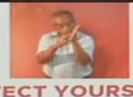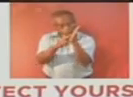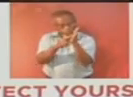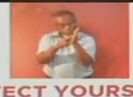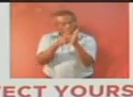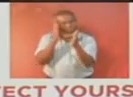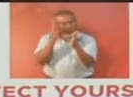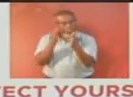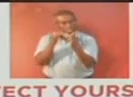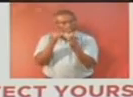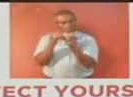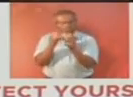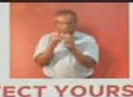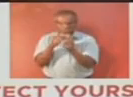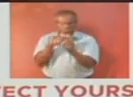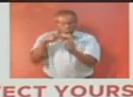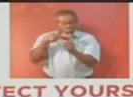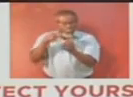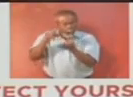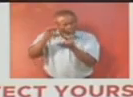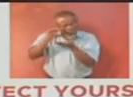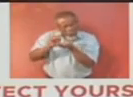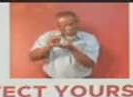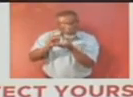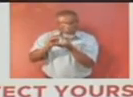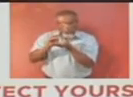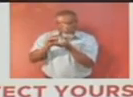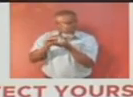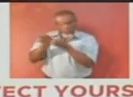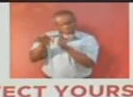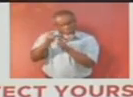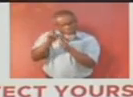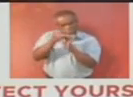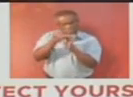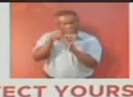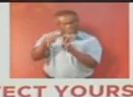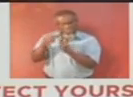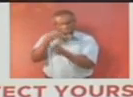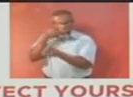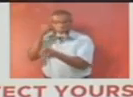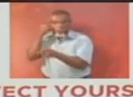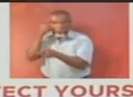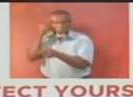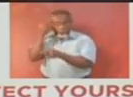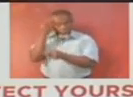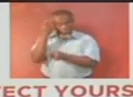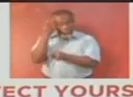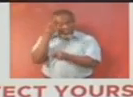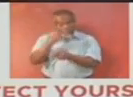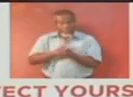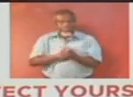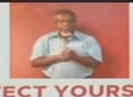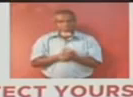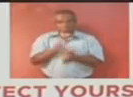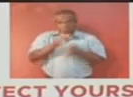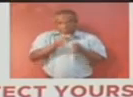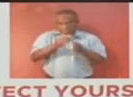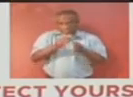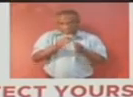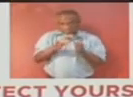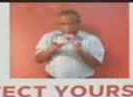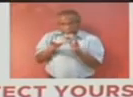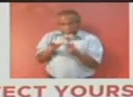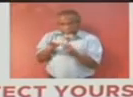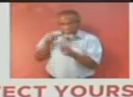the success of those guidelines in preventing household transmission. So once we're in household and we are aware